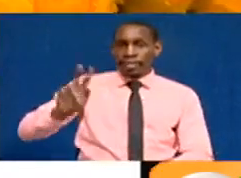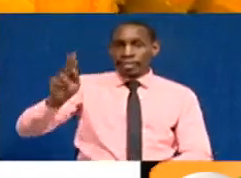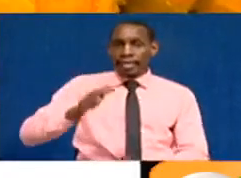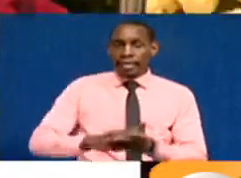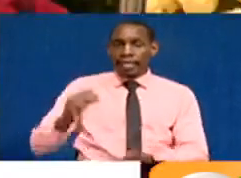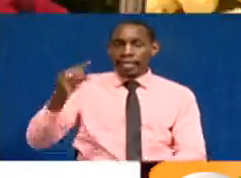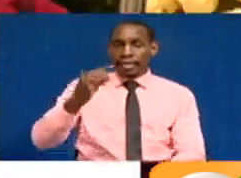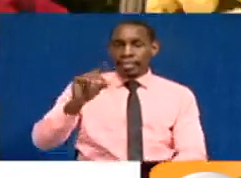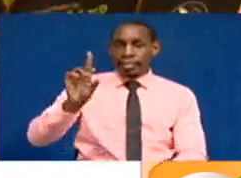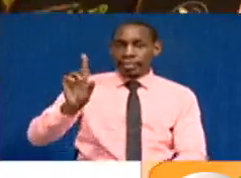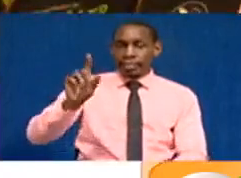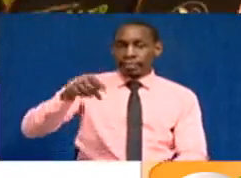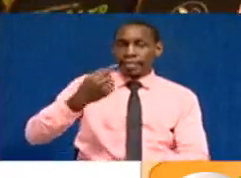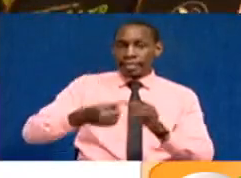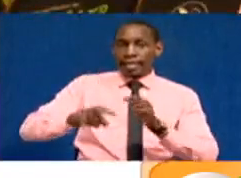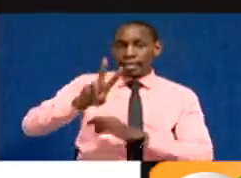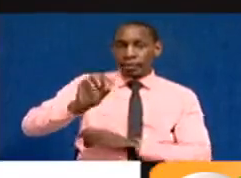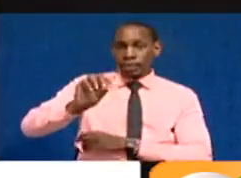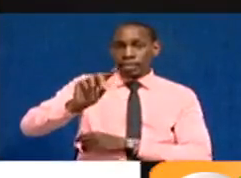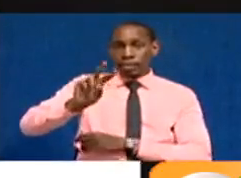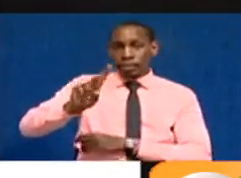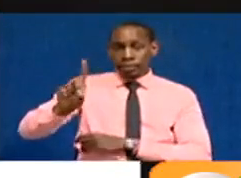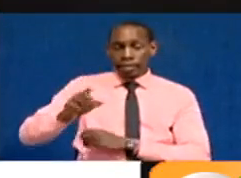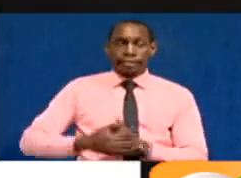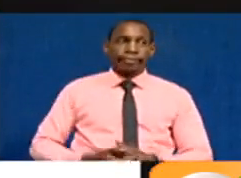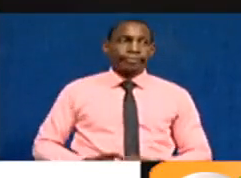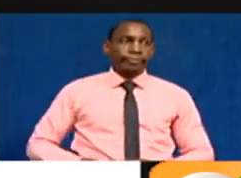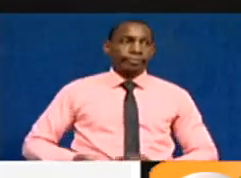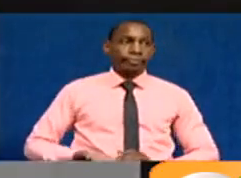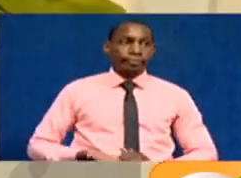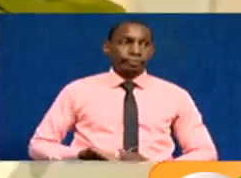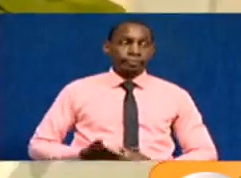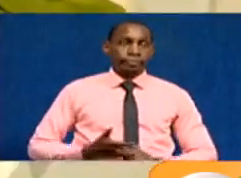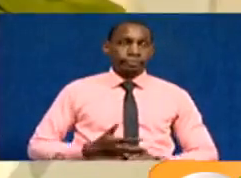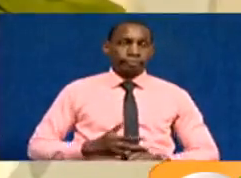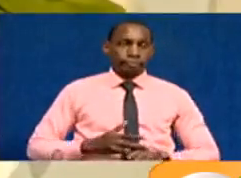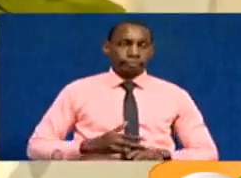country's gross domestic product in 2021. Dennis Otieno, Citizen TV.